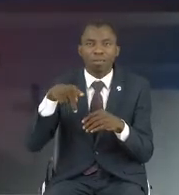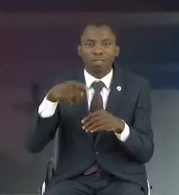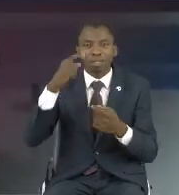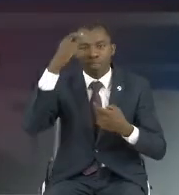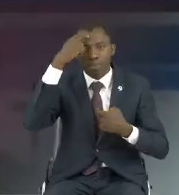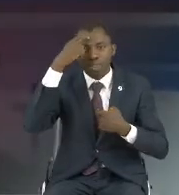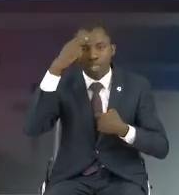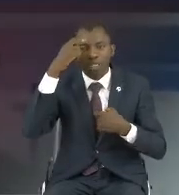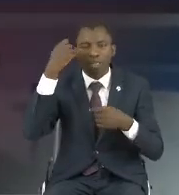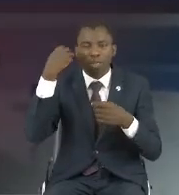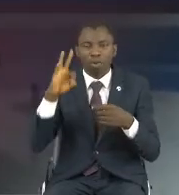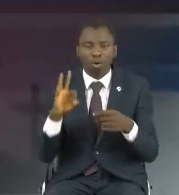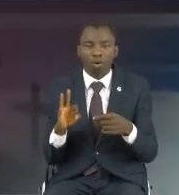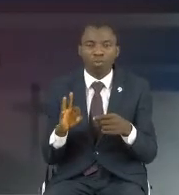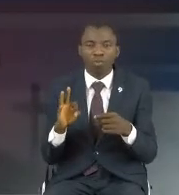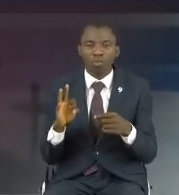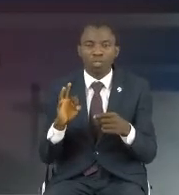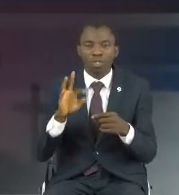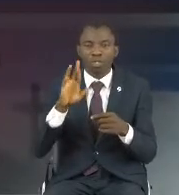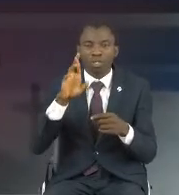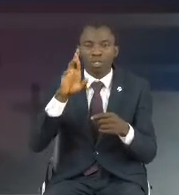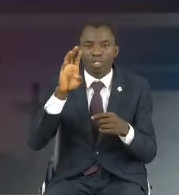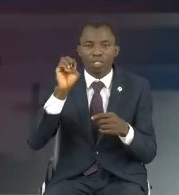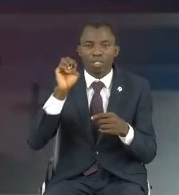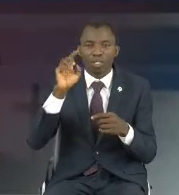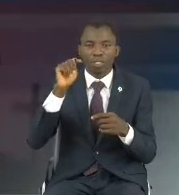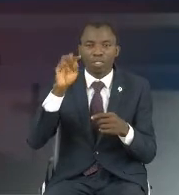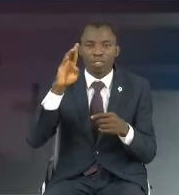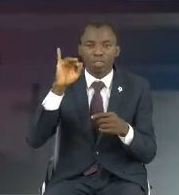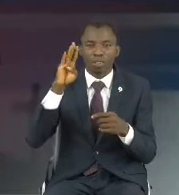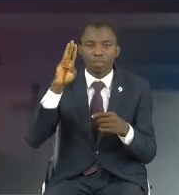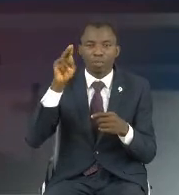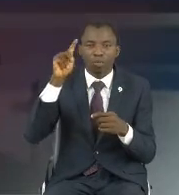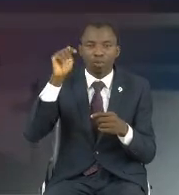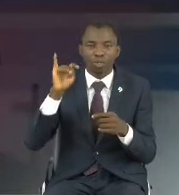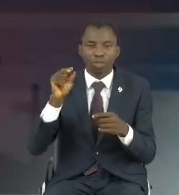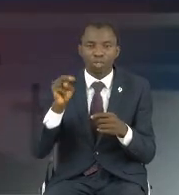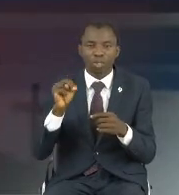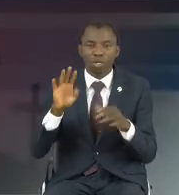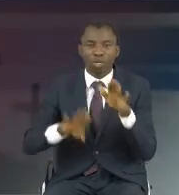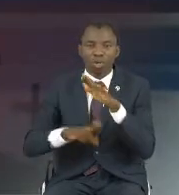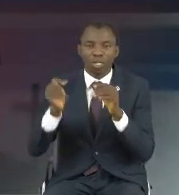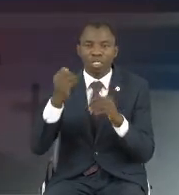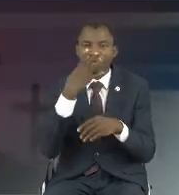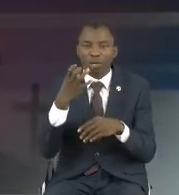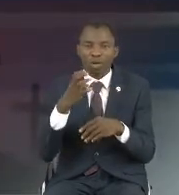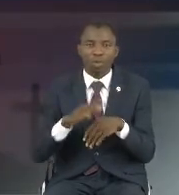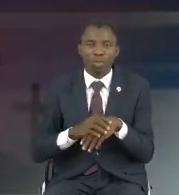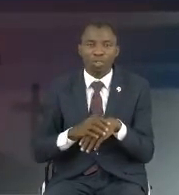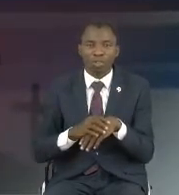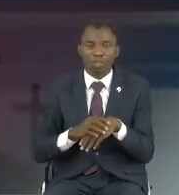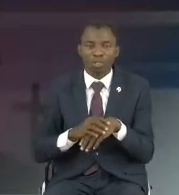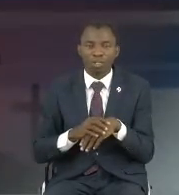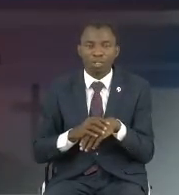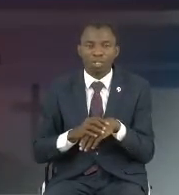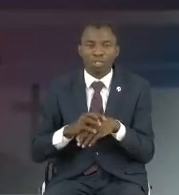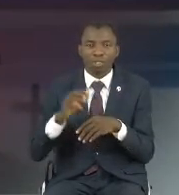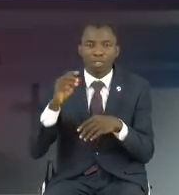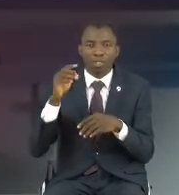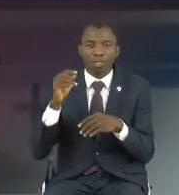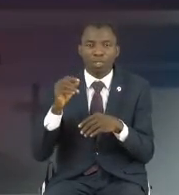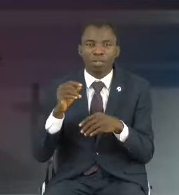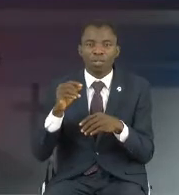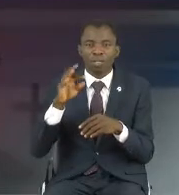the disease, the suffering, and the perdition as